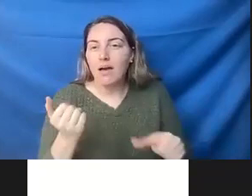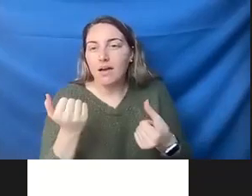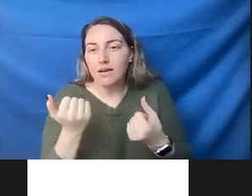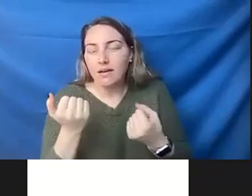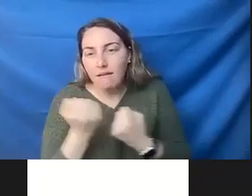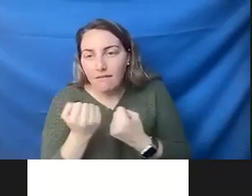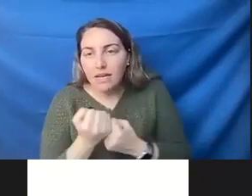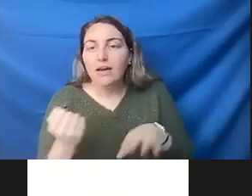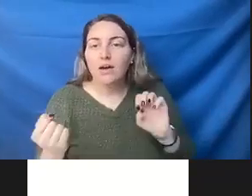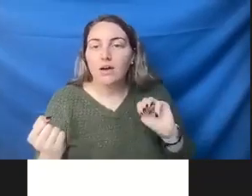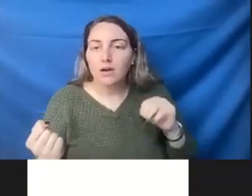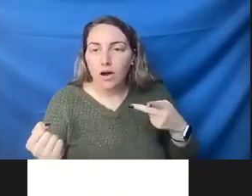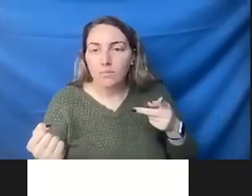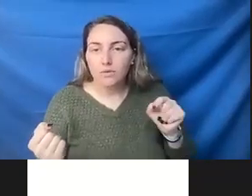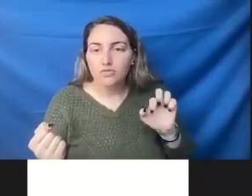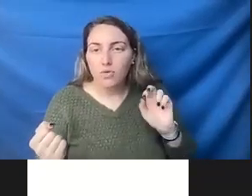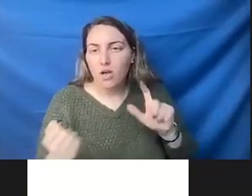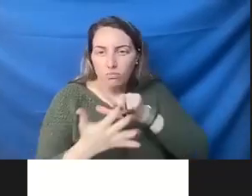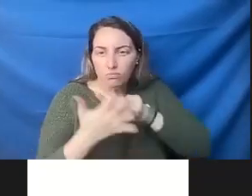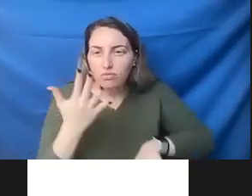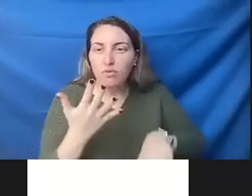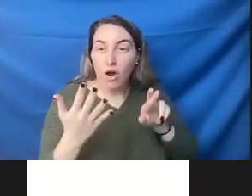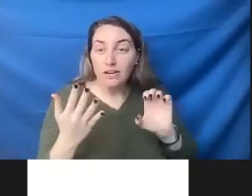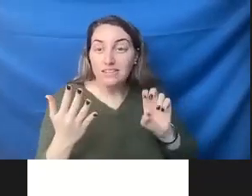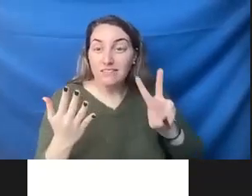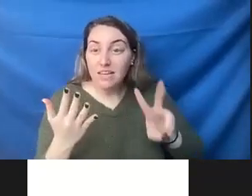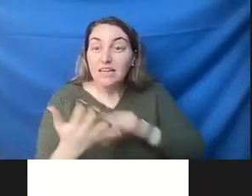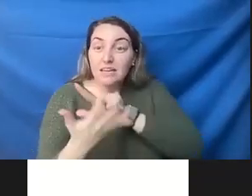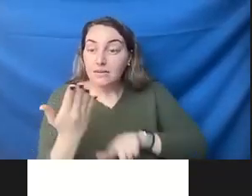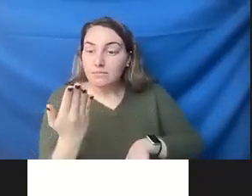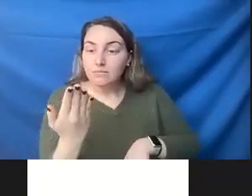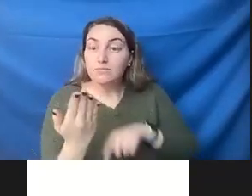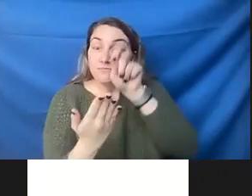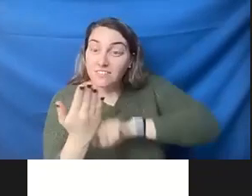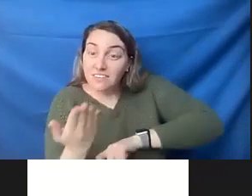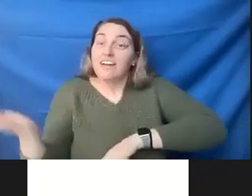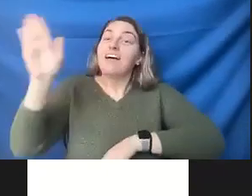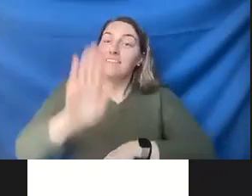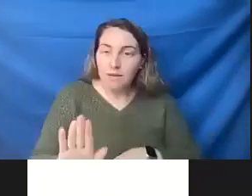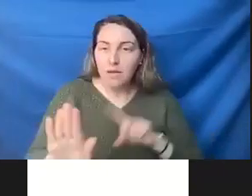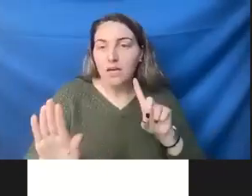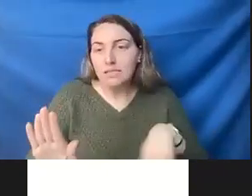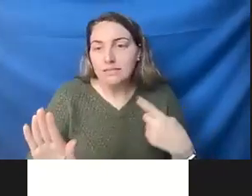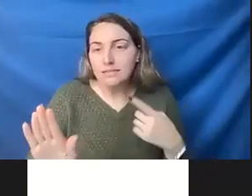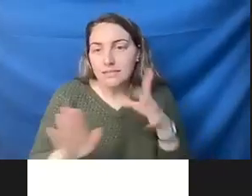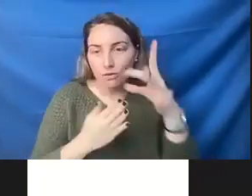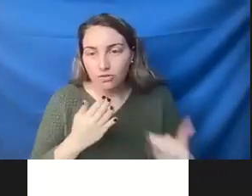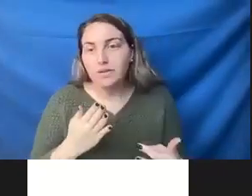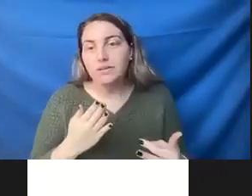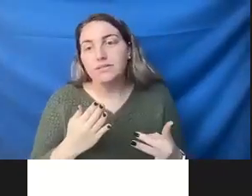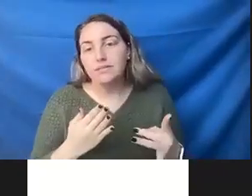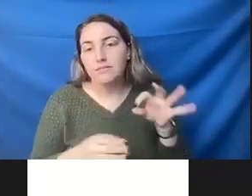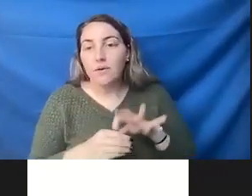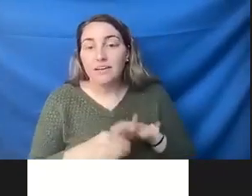borough president, and city council. If you'd like, I can actually share an example of that. That